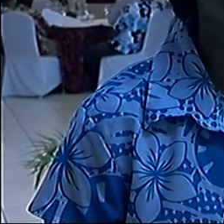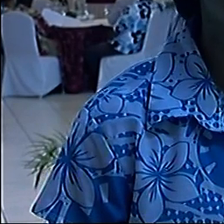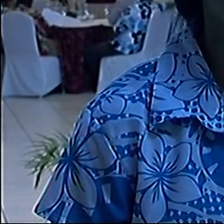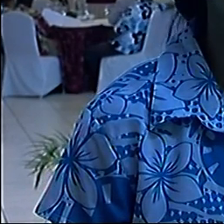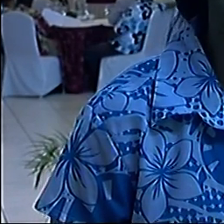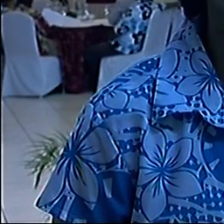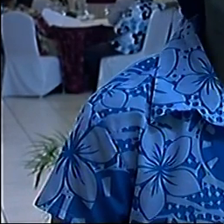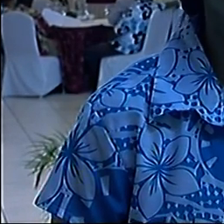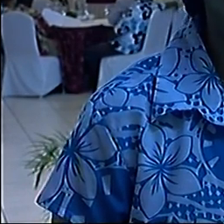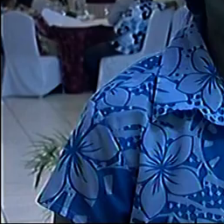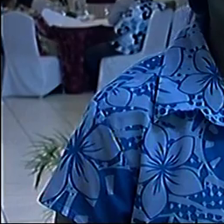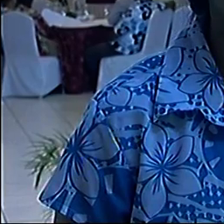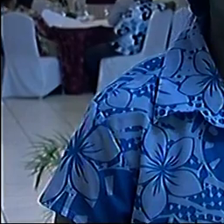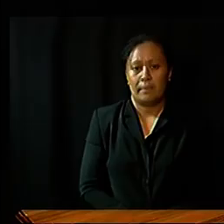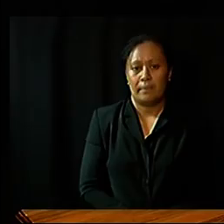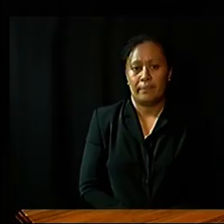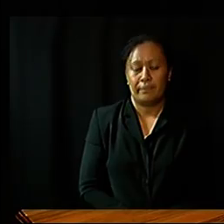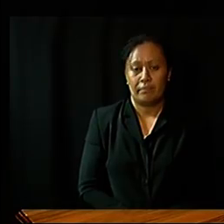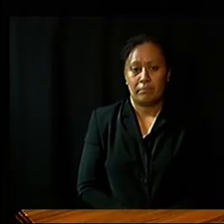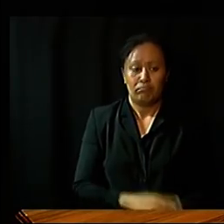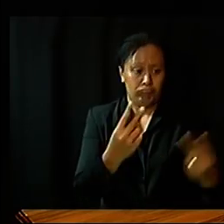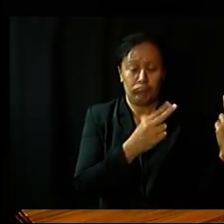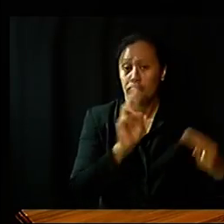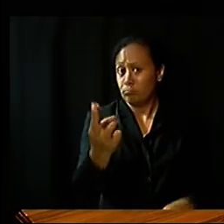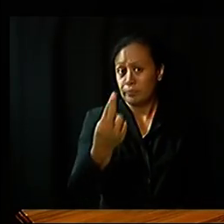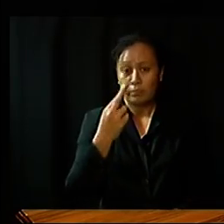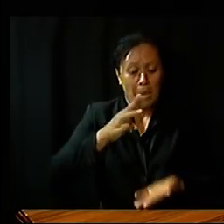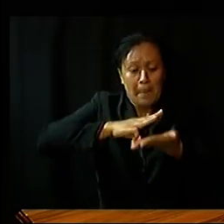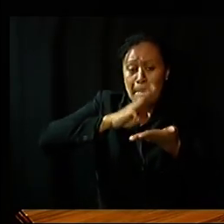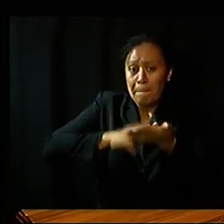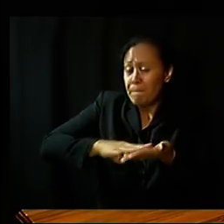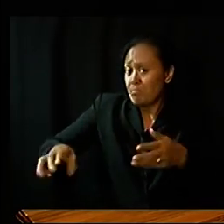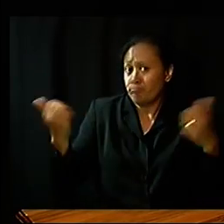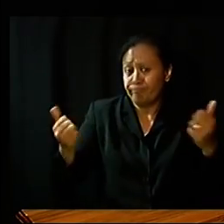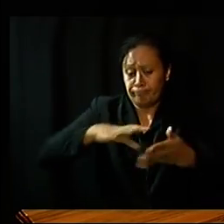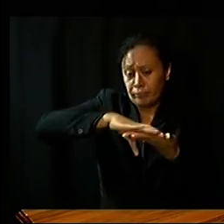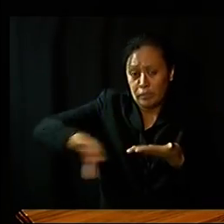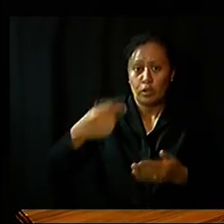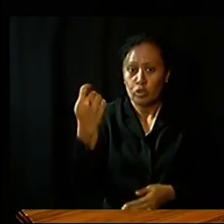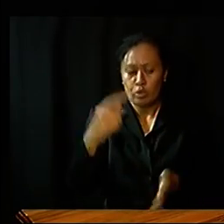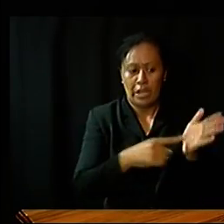HIV-positive people are no different from all of us. After the break, $1 million city